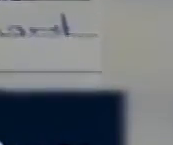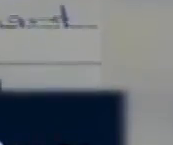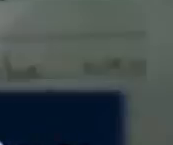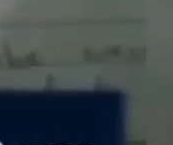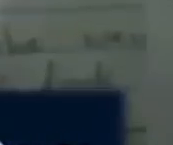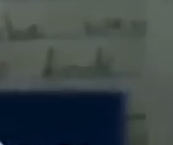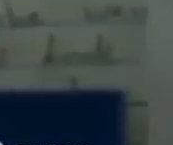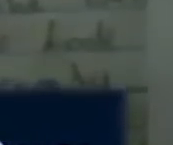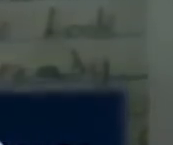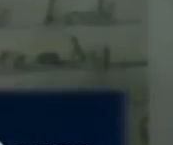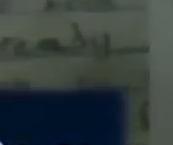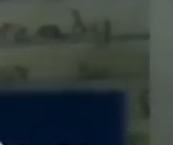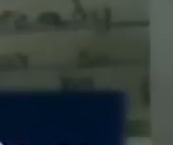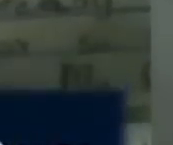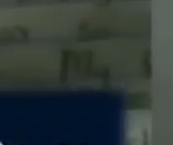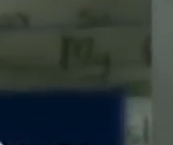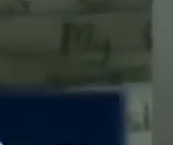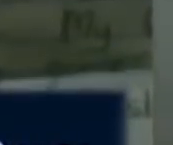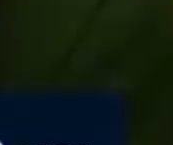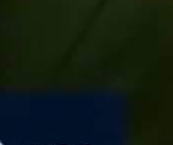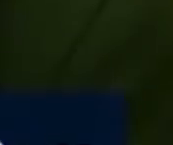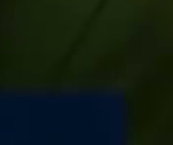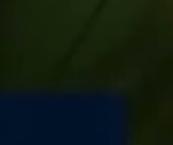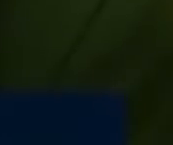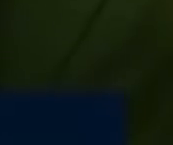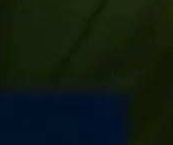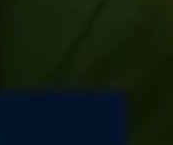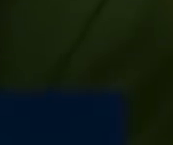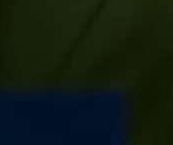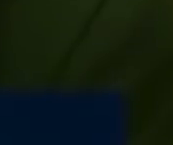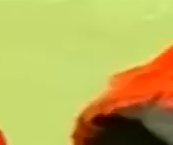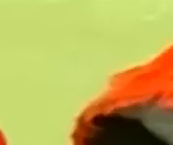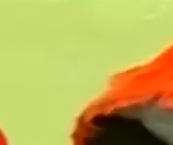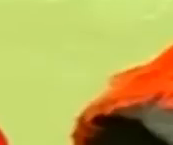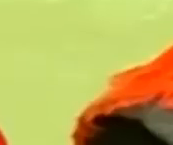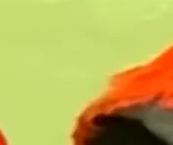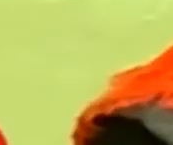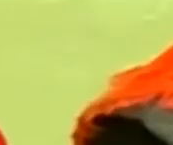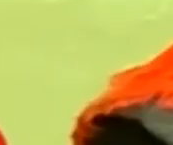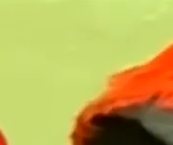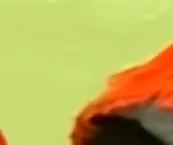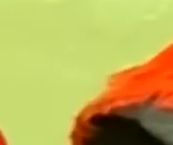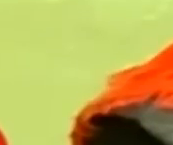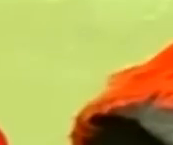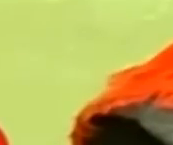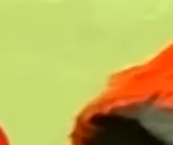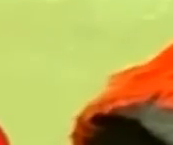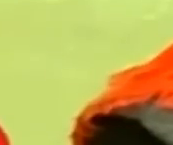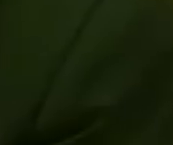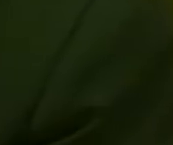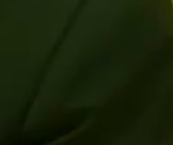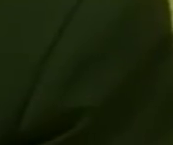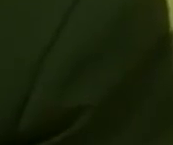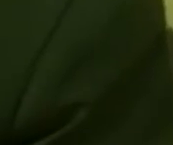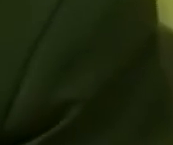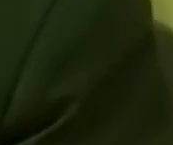examination after she was told there's no space. So that was the problem. No, you know, what she's telling you is not true. What